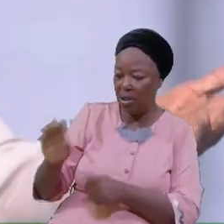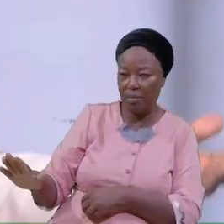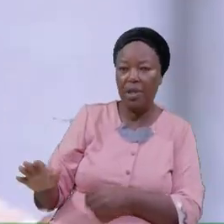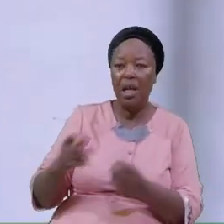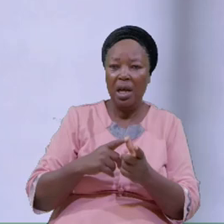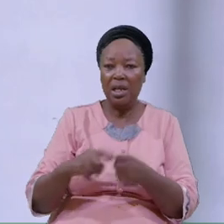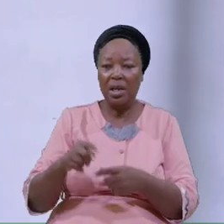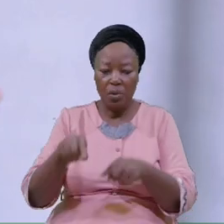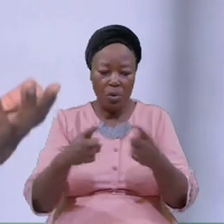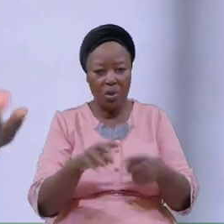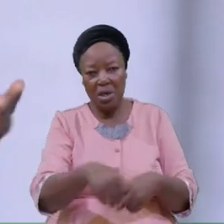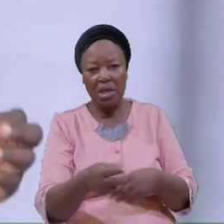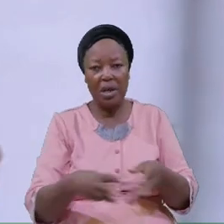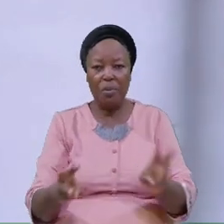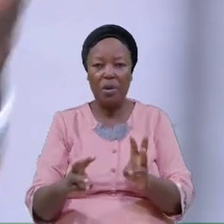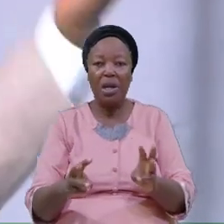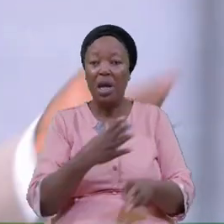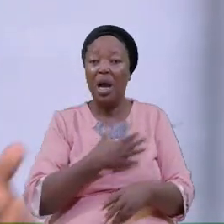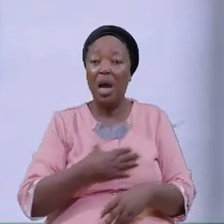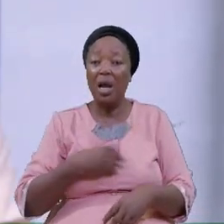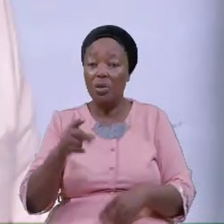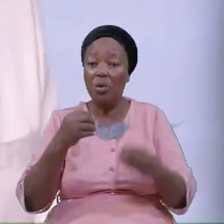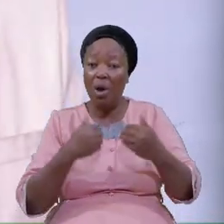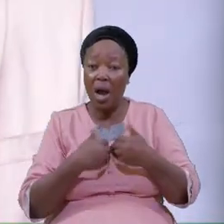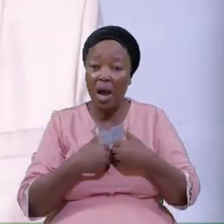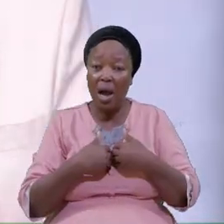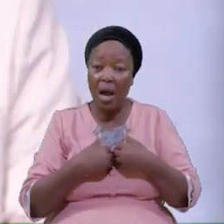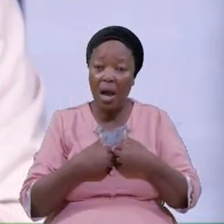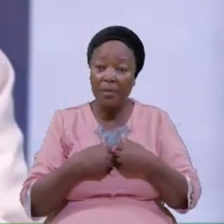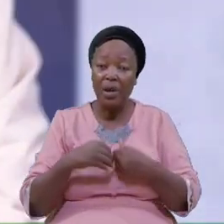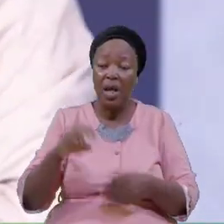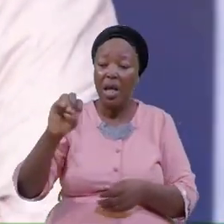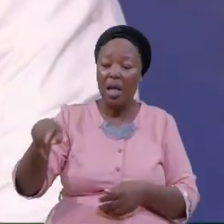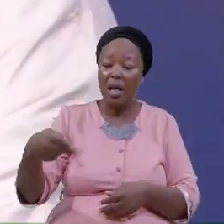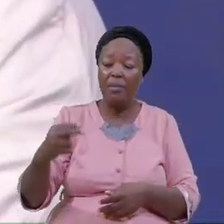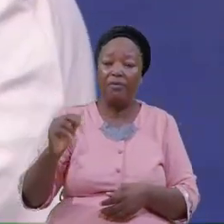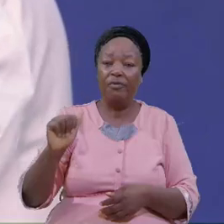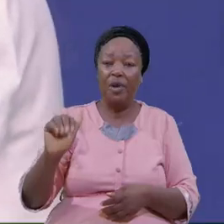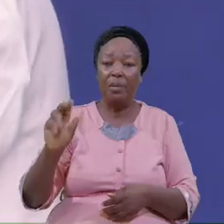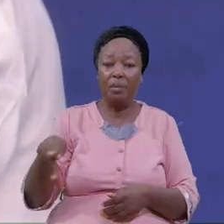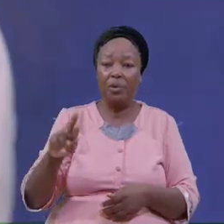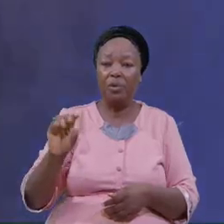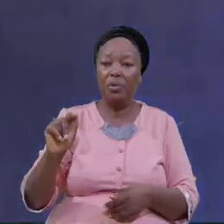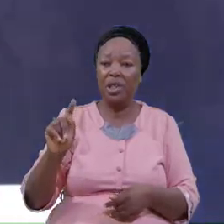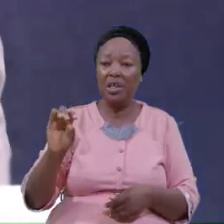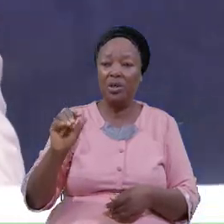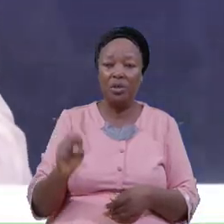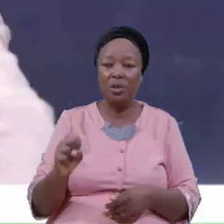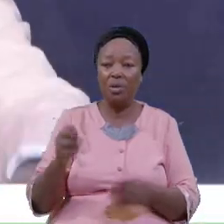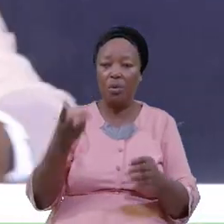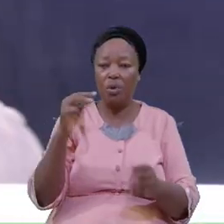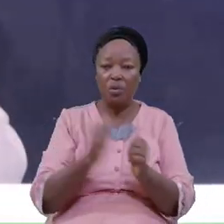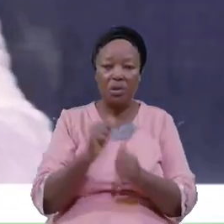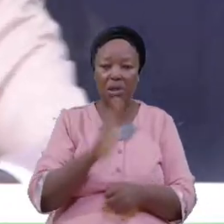other way, and you have Epaphroditus with him. Et tout de l'autre côté, vous avez Epaphrodite qui est avec lui. Everywhere